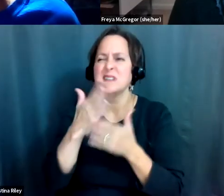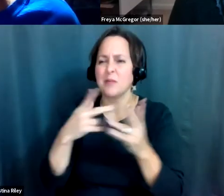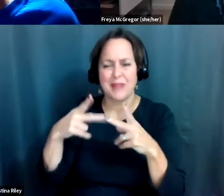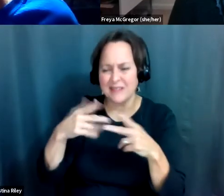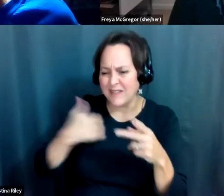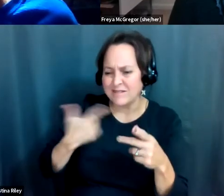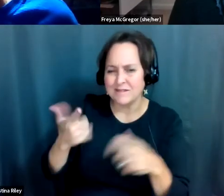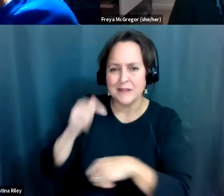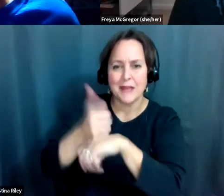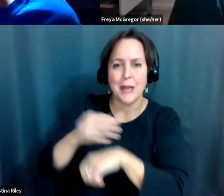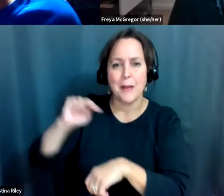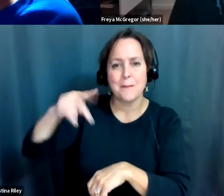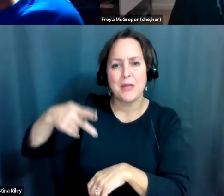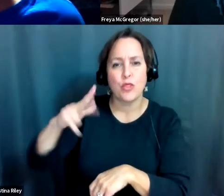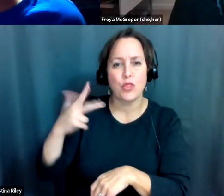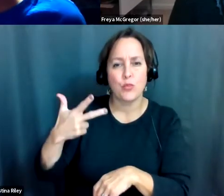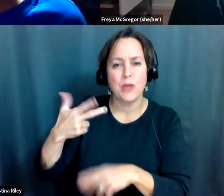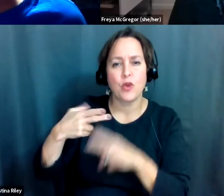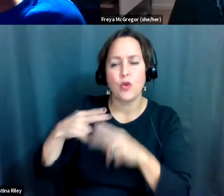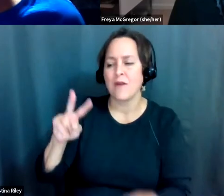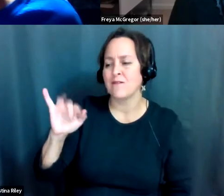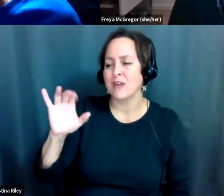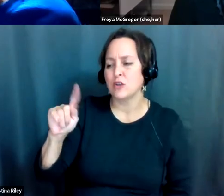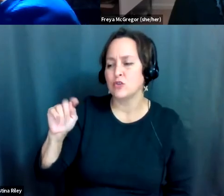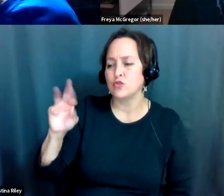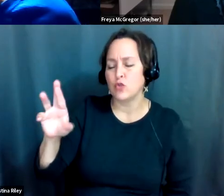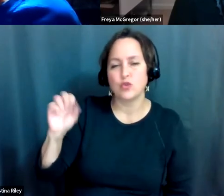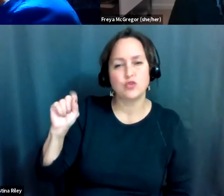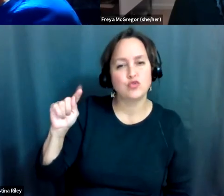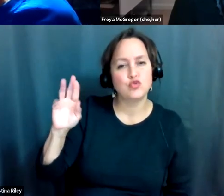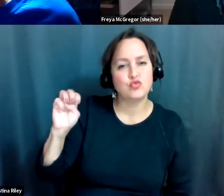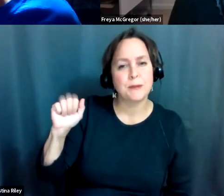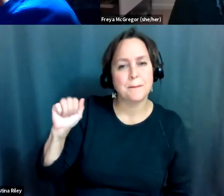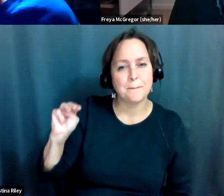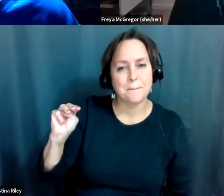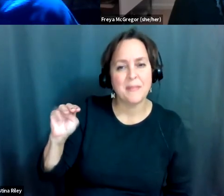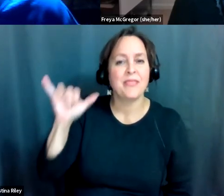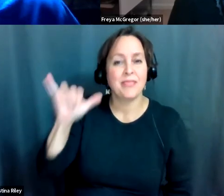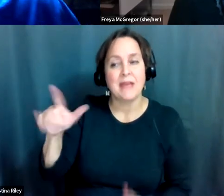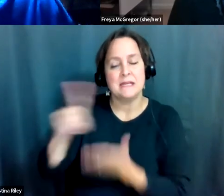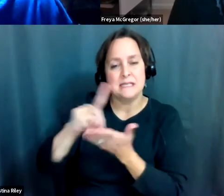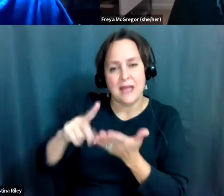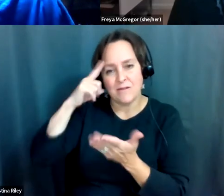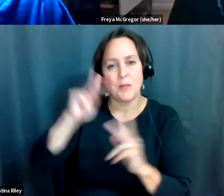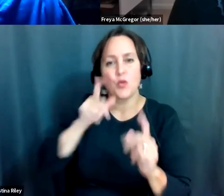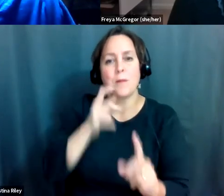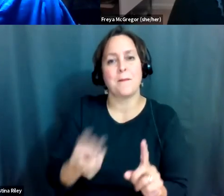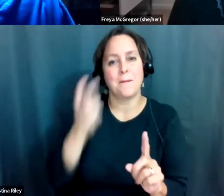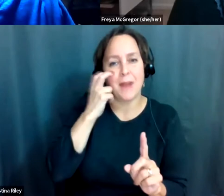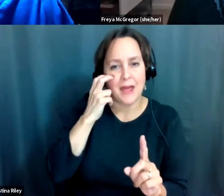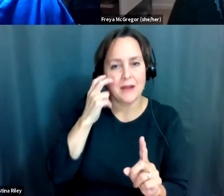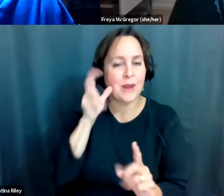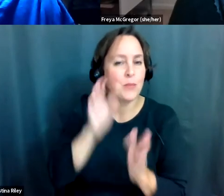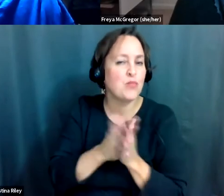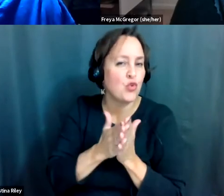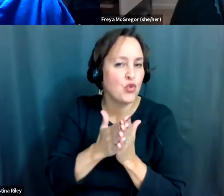uh, an MP3 player called a Victor stream, which is one that's specifically designed for people who are blind for listening to books.